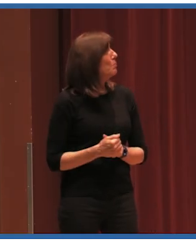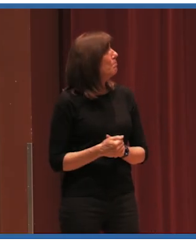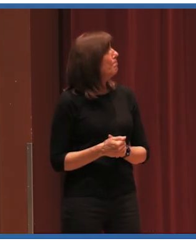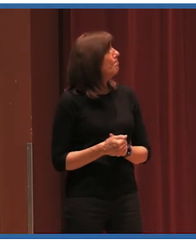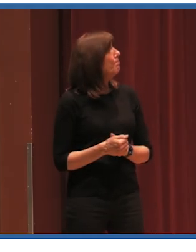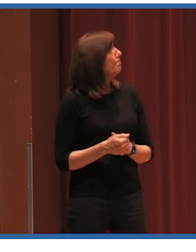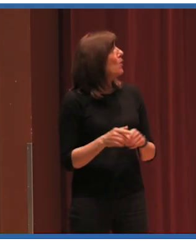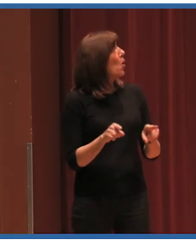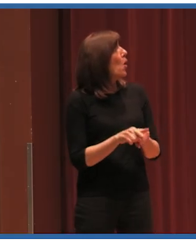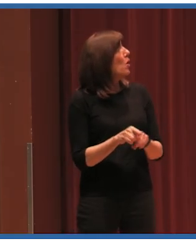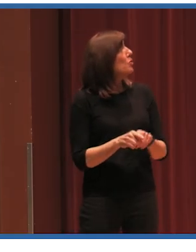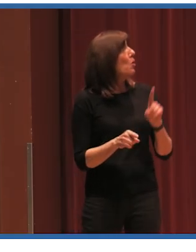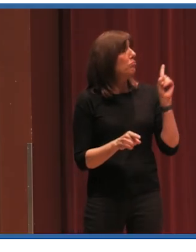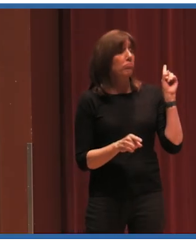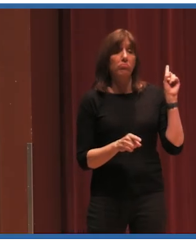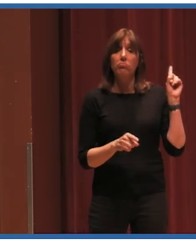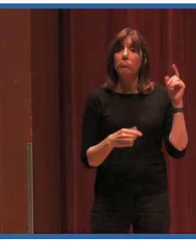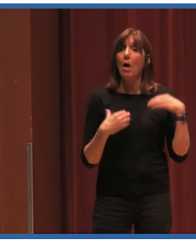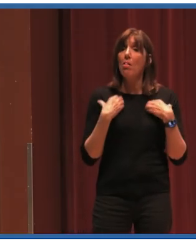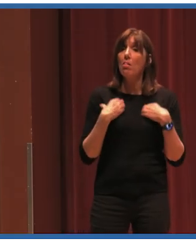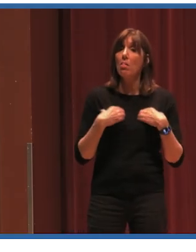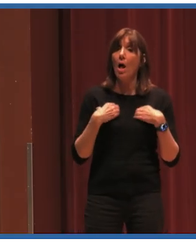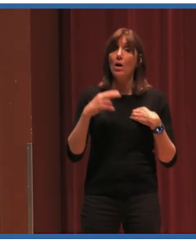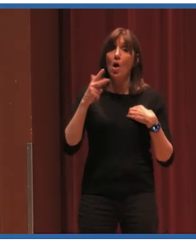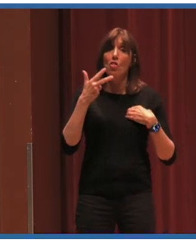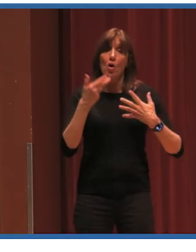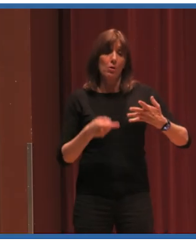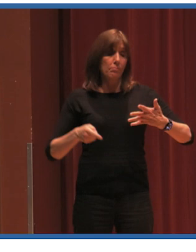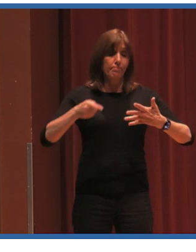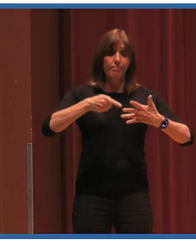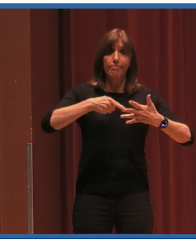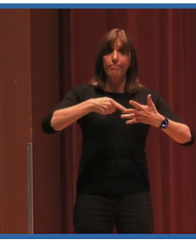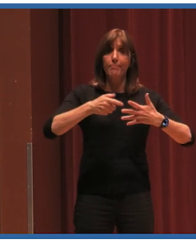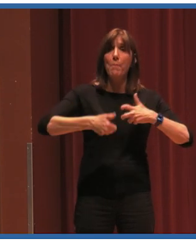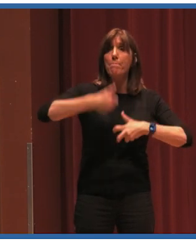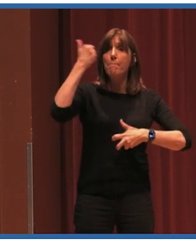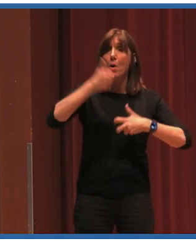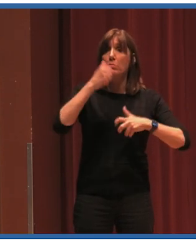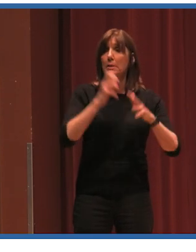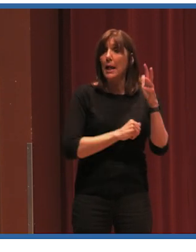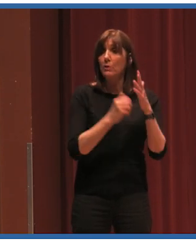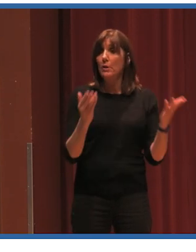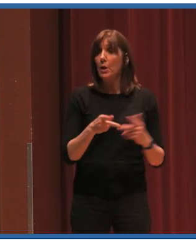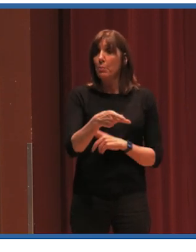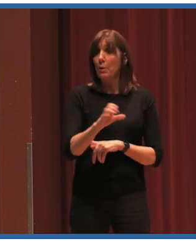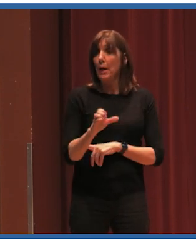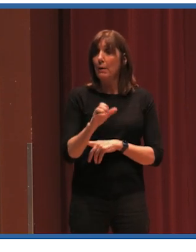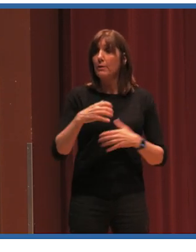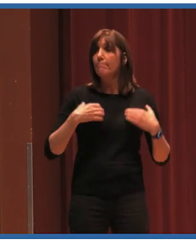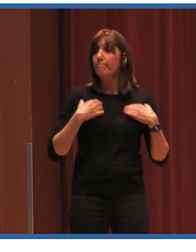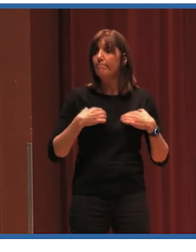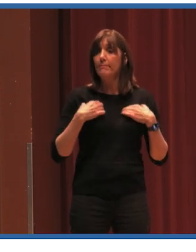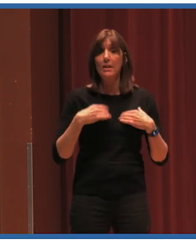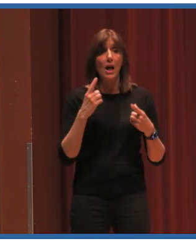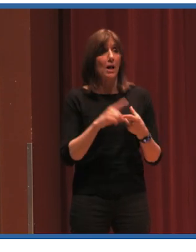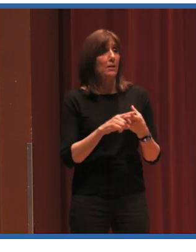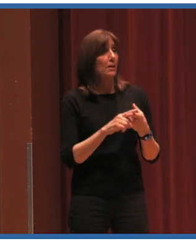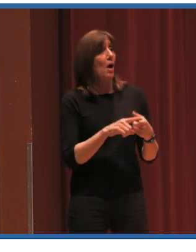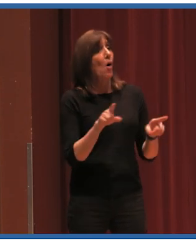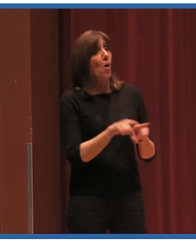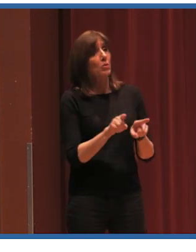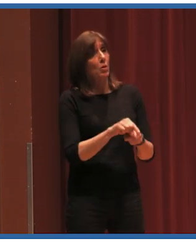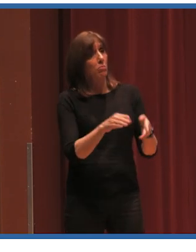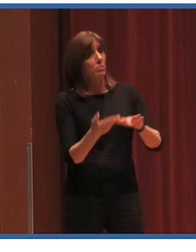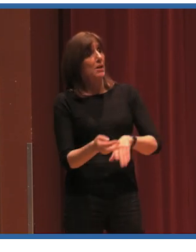Lung cancer, this is one that is the third highest, most incident cancer here in Polk County. Both the incidence and mortality rate here in